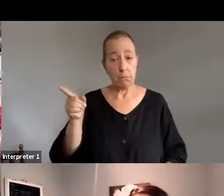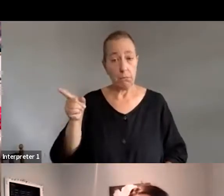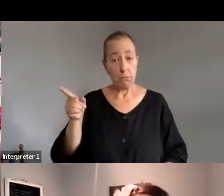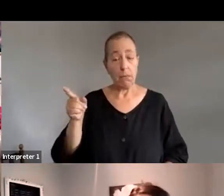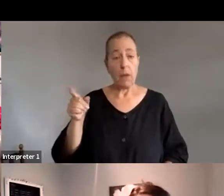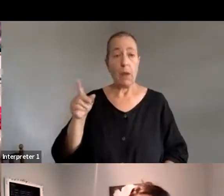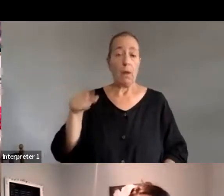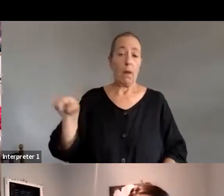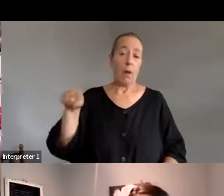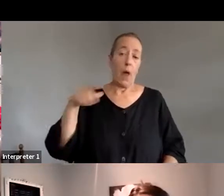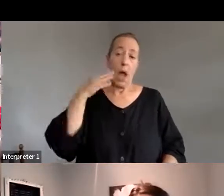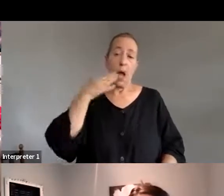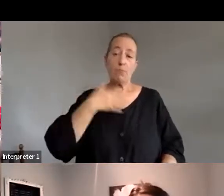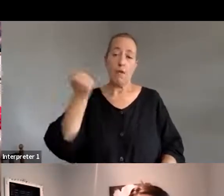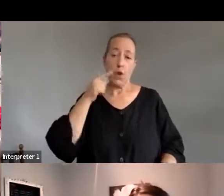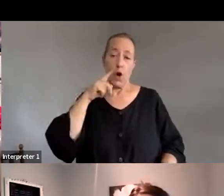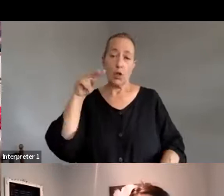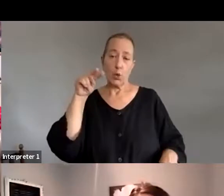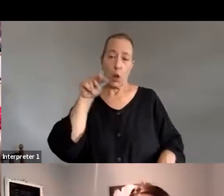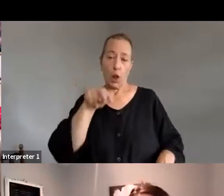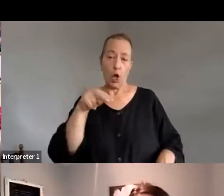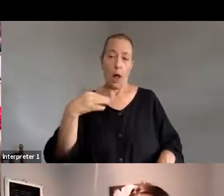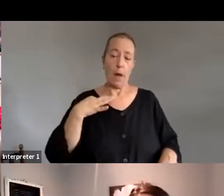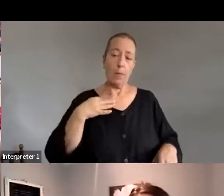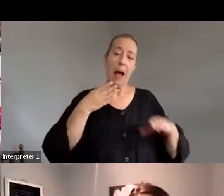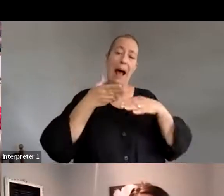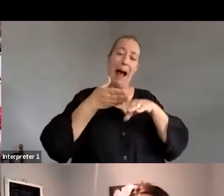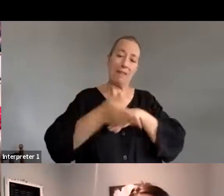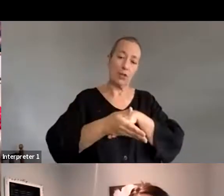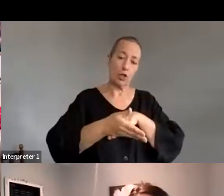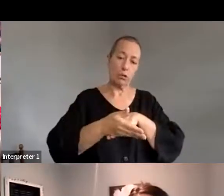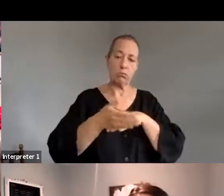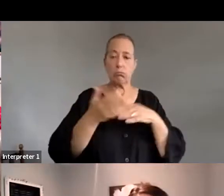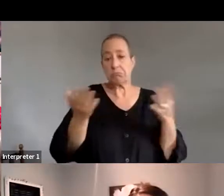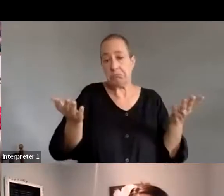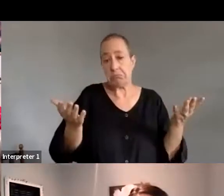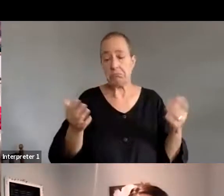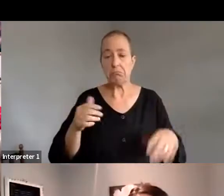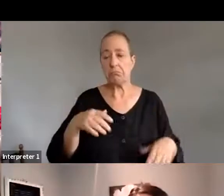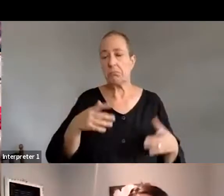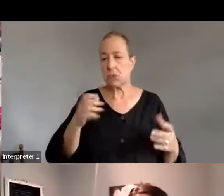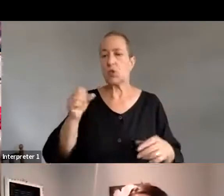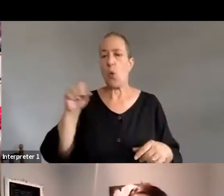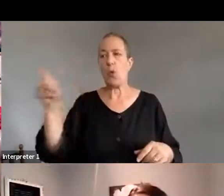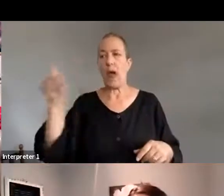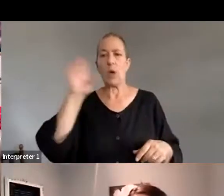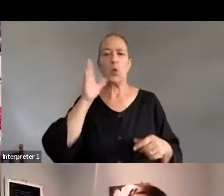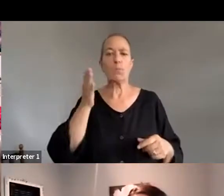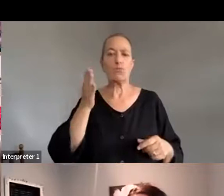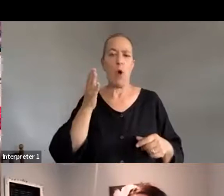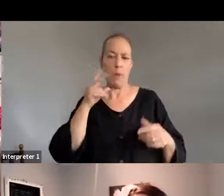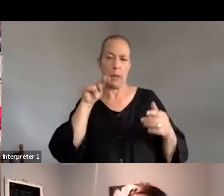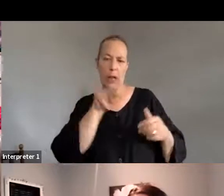prefer to look at the application after the event has occurred. That makes sense in case of cancellation. So they will probably be addressing